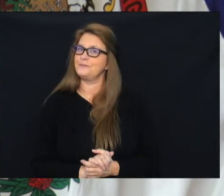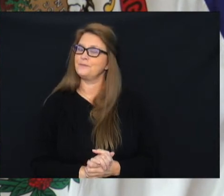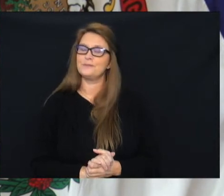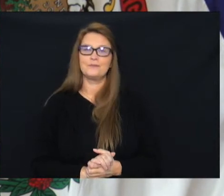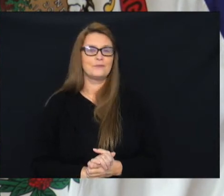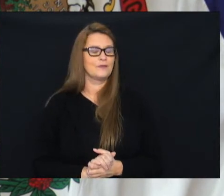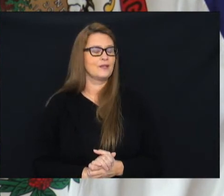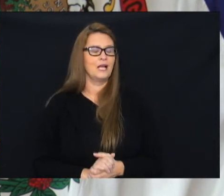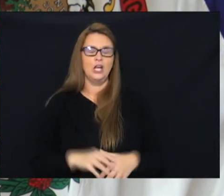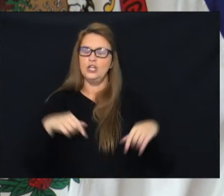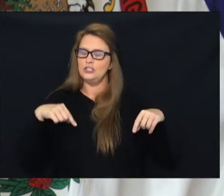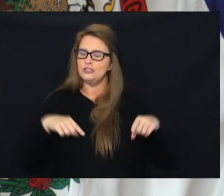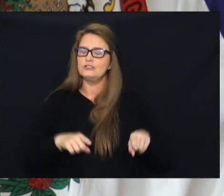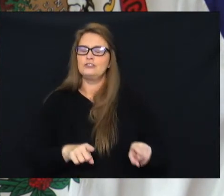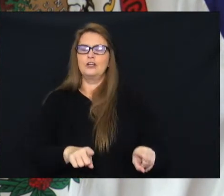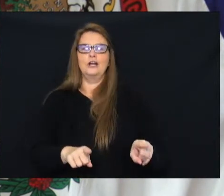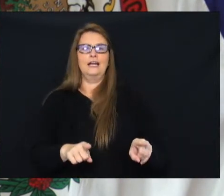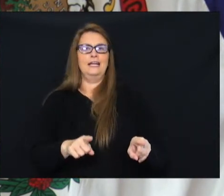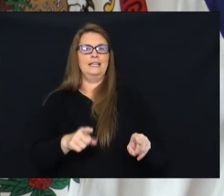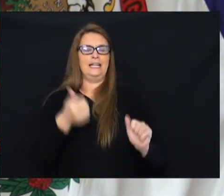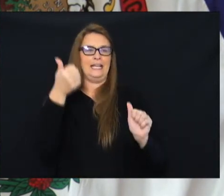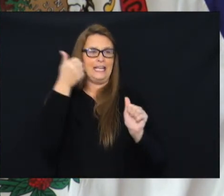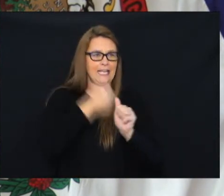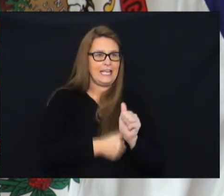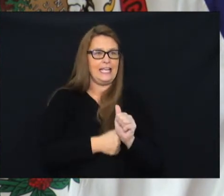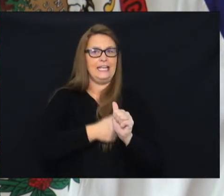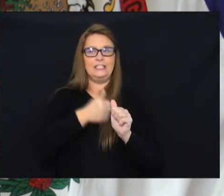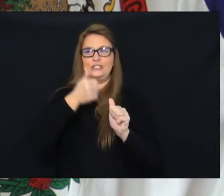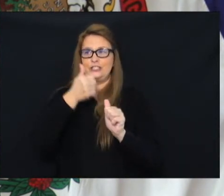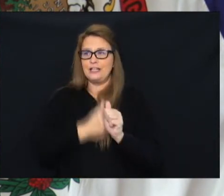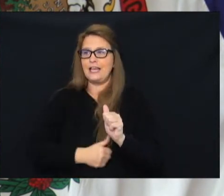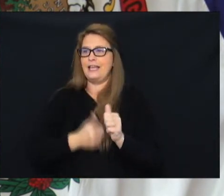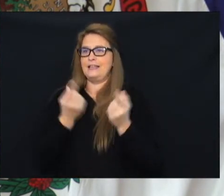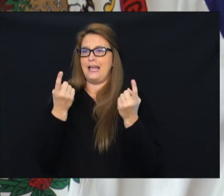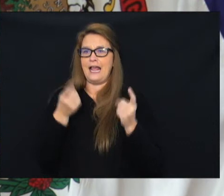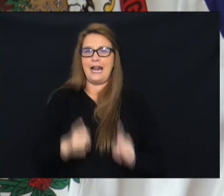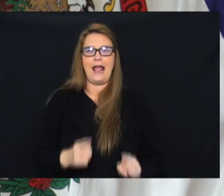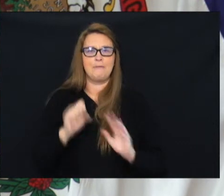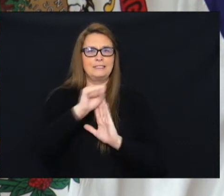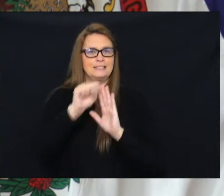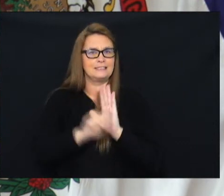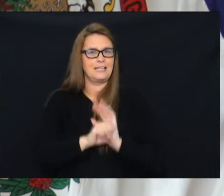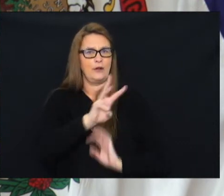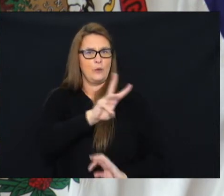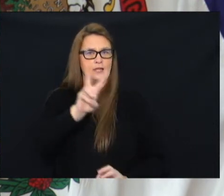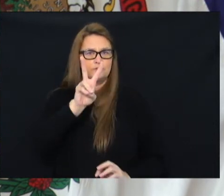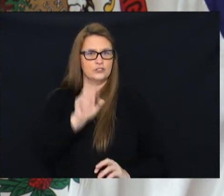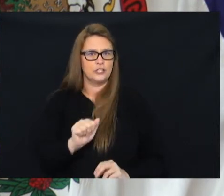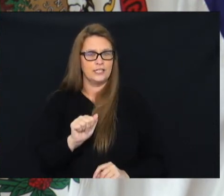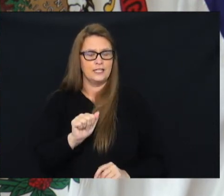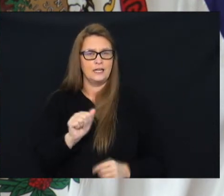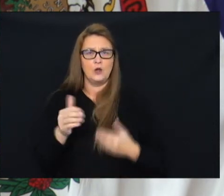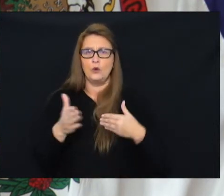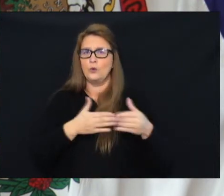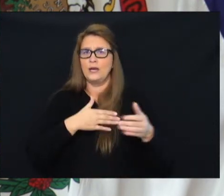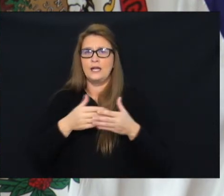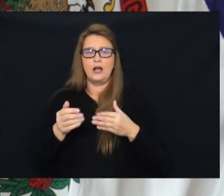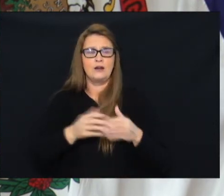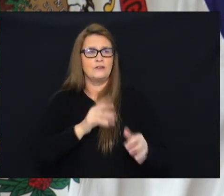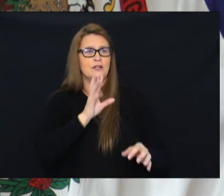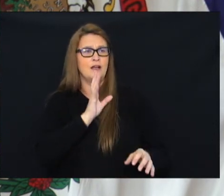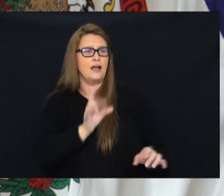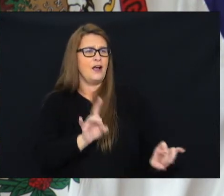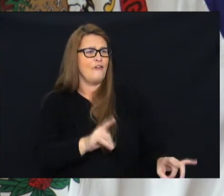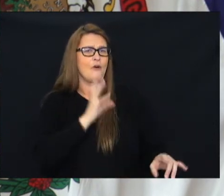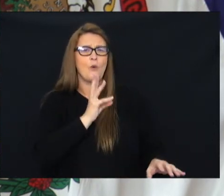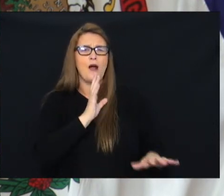all through every single inch of everything that goes on within our state, whether it be the terrible floods that we've